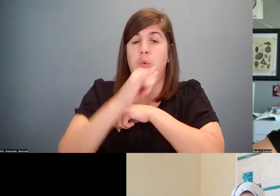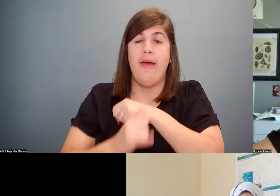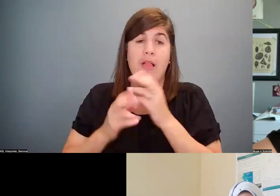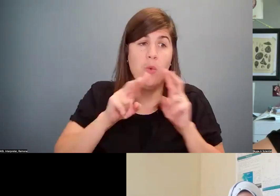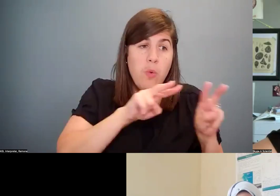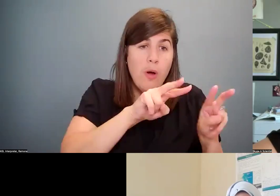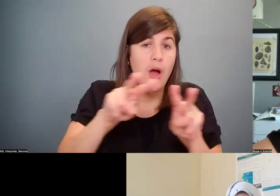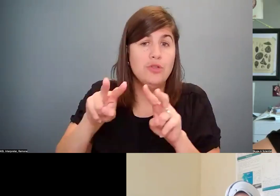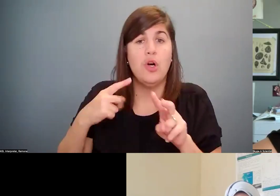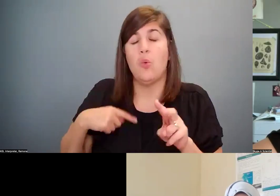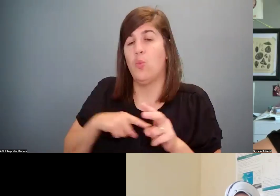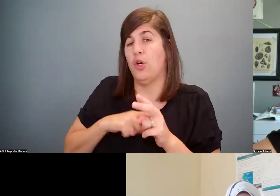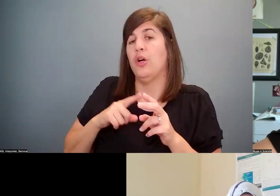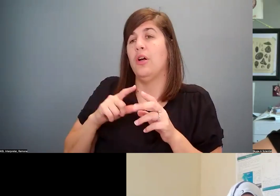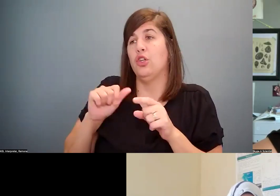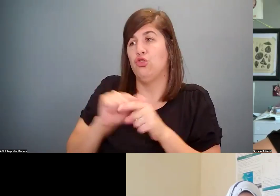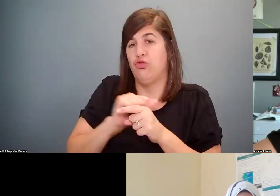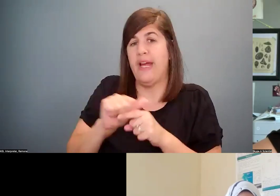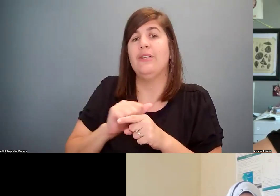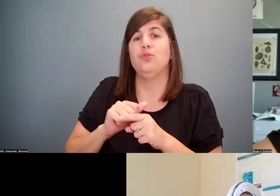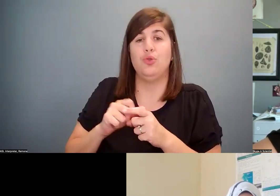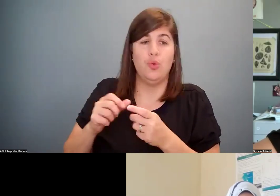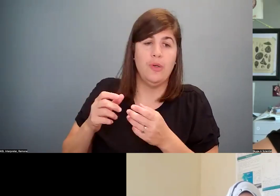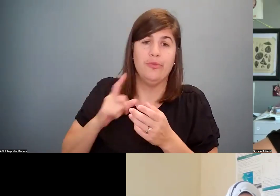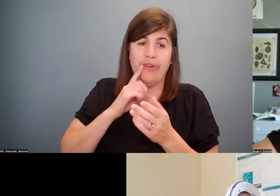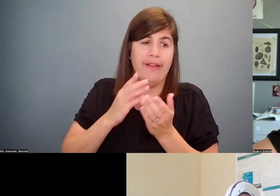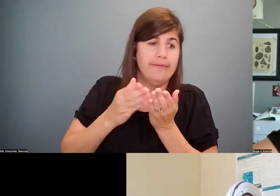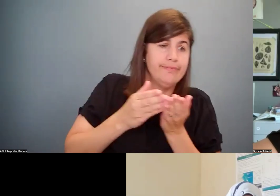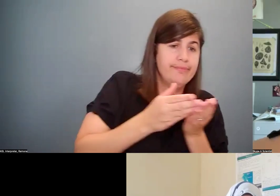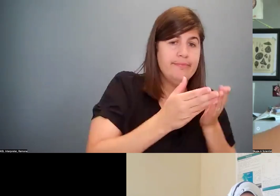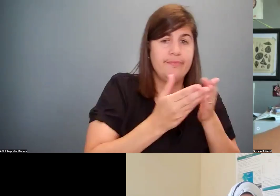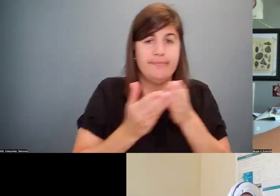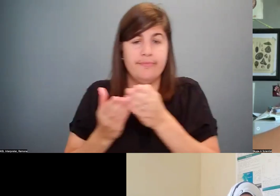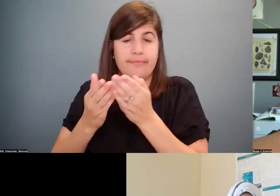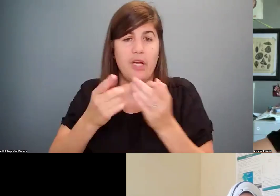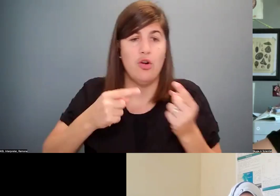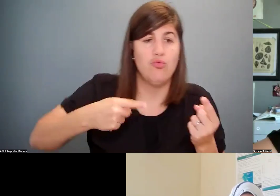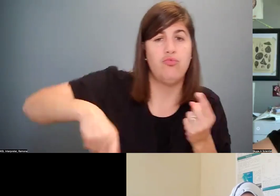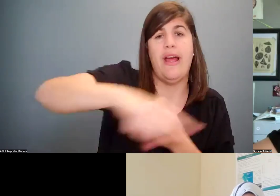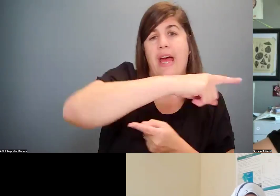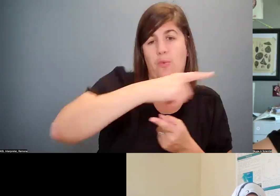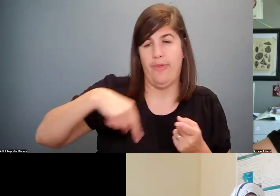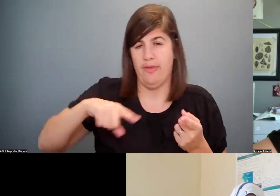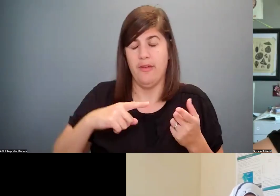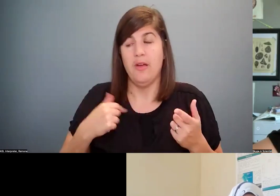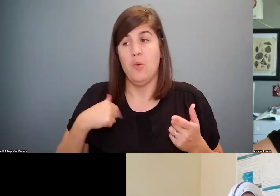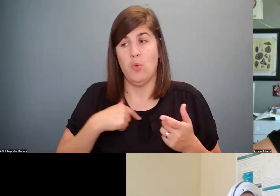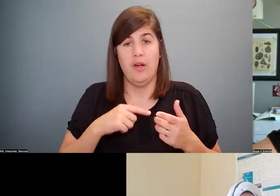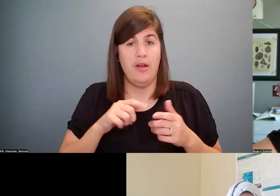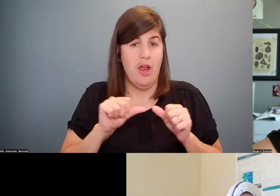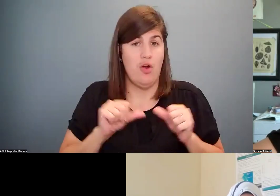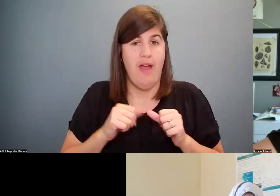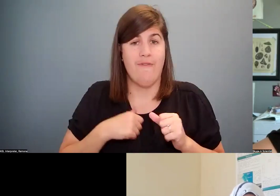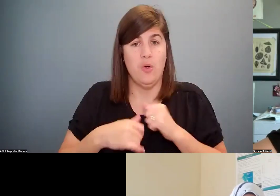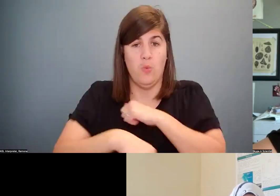all trained to navigate around whales. So the captains and the researchers, we all get training on it. And whenever we're in areas where there are whales, we